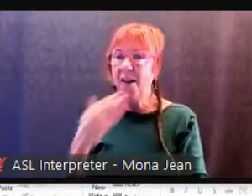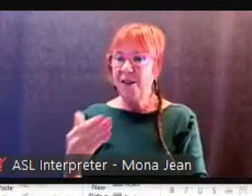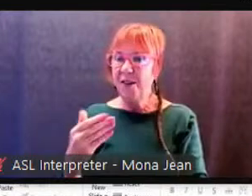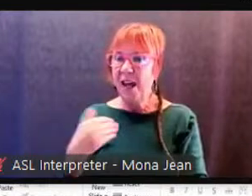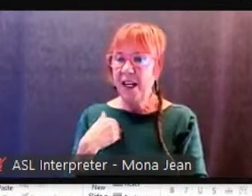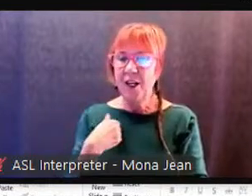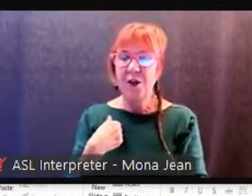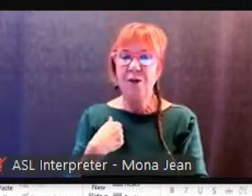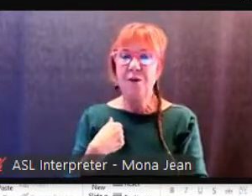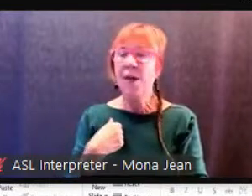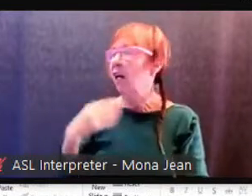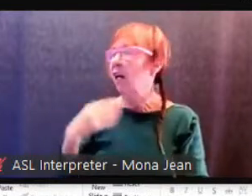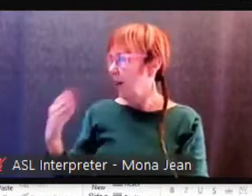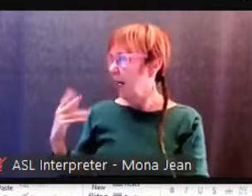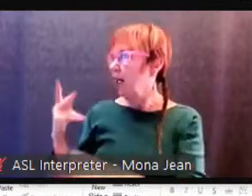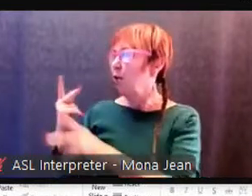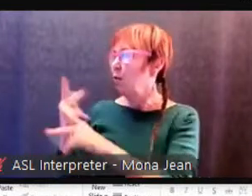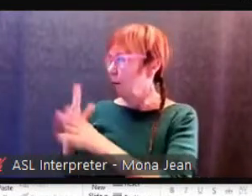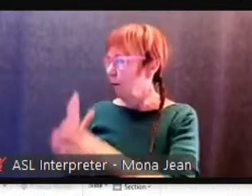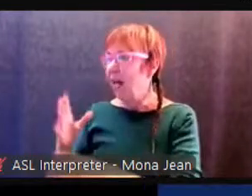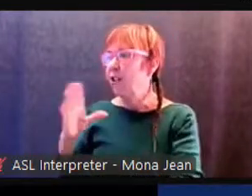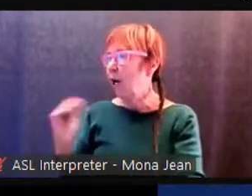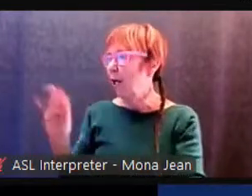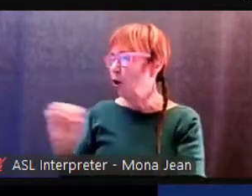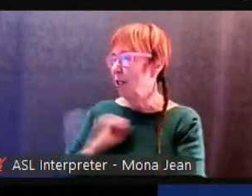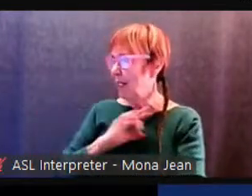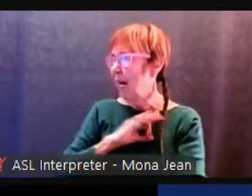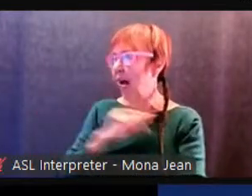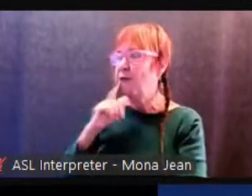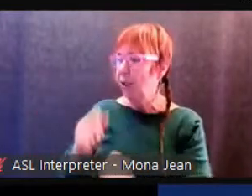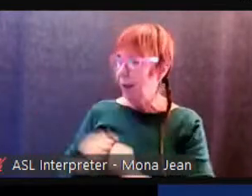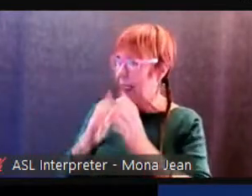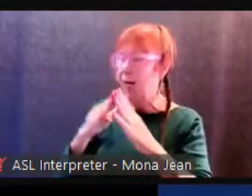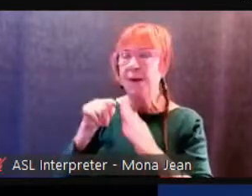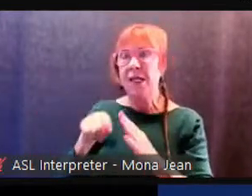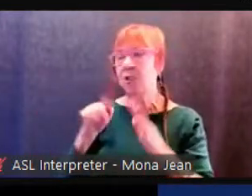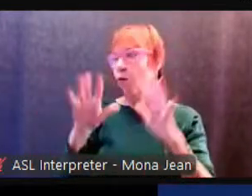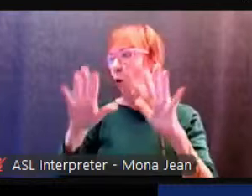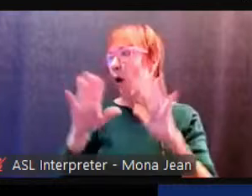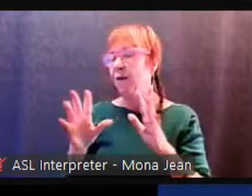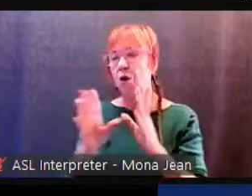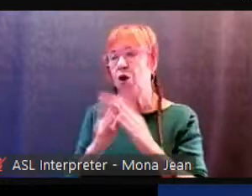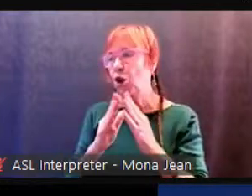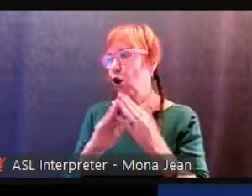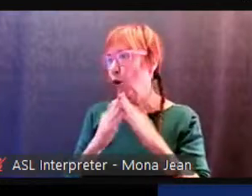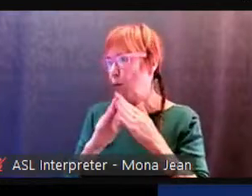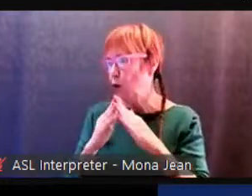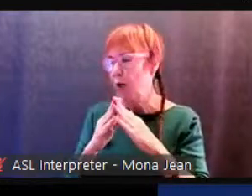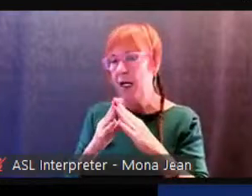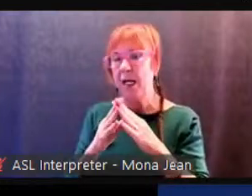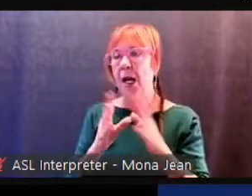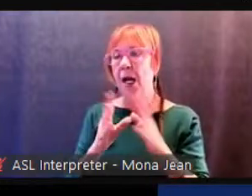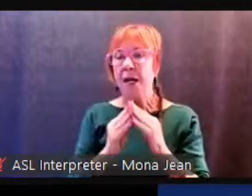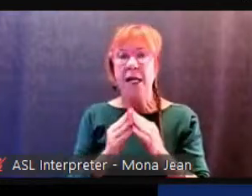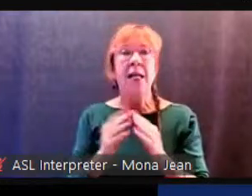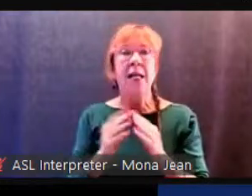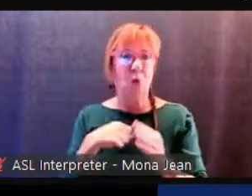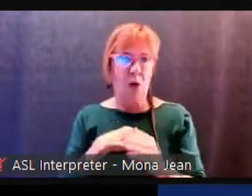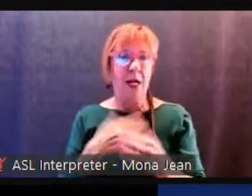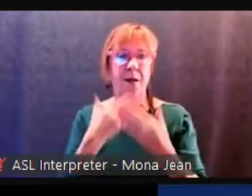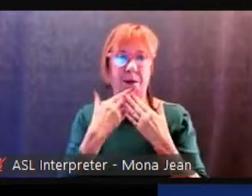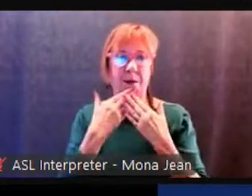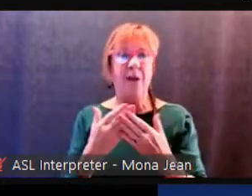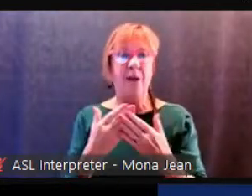initial matter, thank you, Supervisor Barger and your staff for putting on these incredible community meetings, and regional planning is grateful for the opportunity